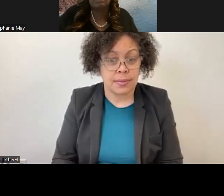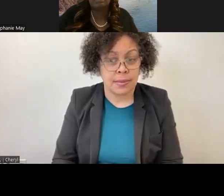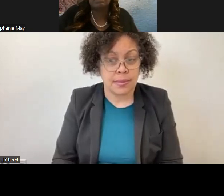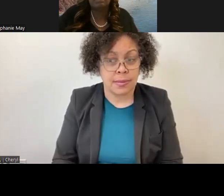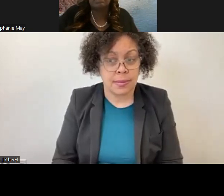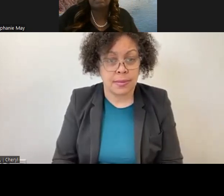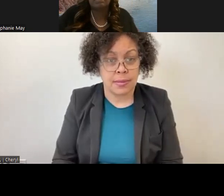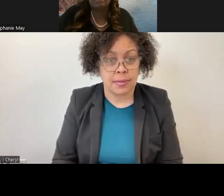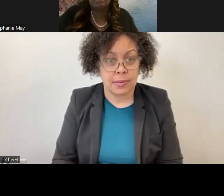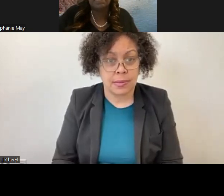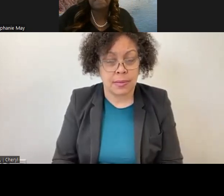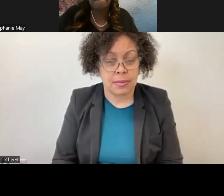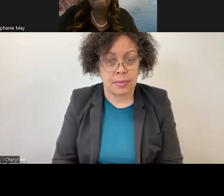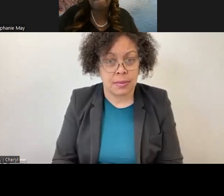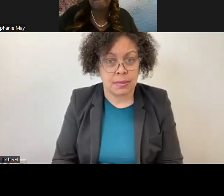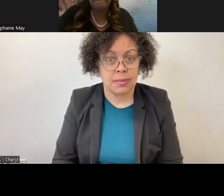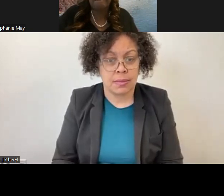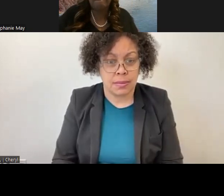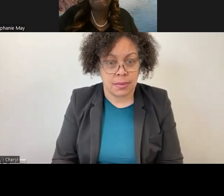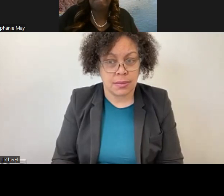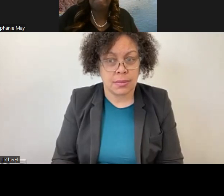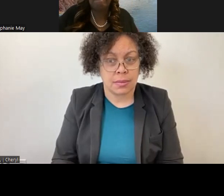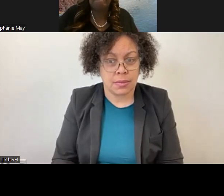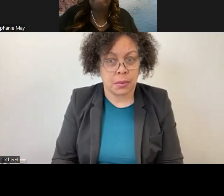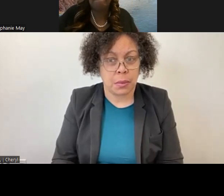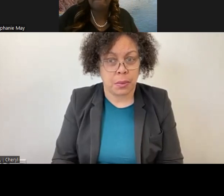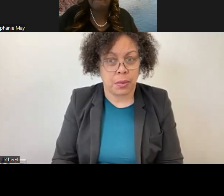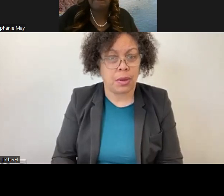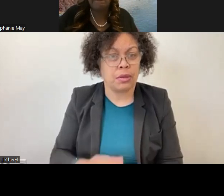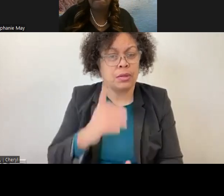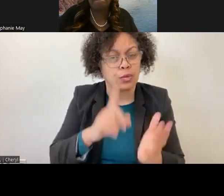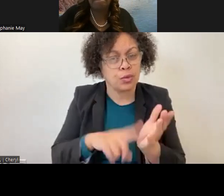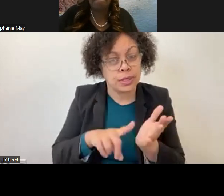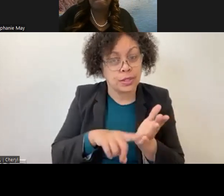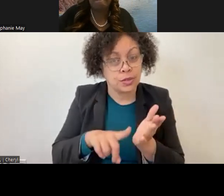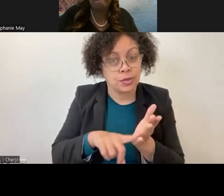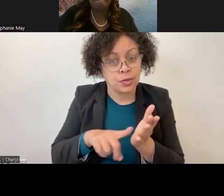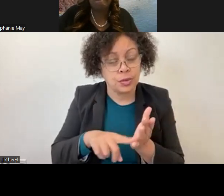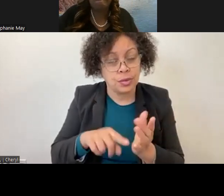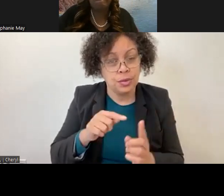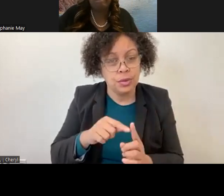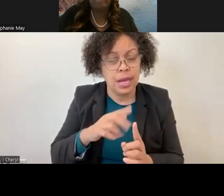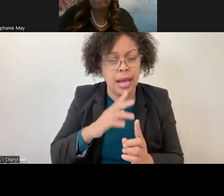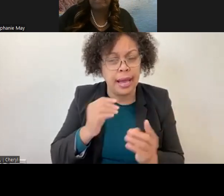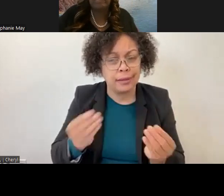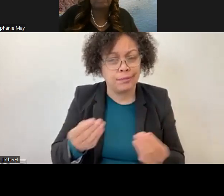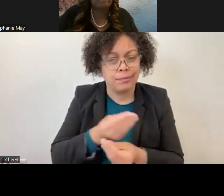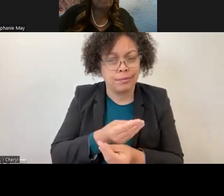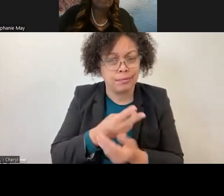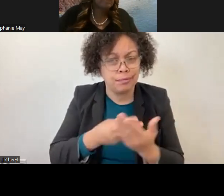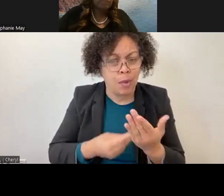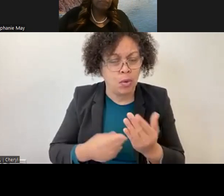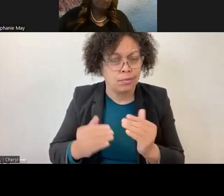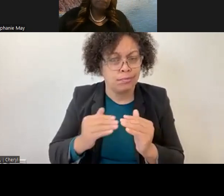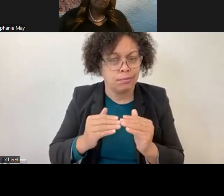So I'm going to ask, in terms of research and reciprocity,